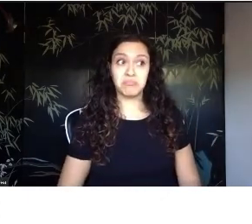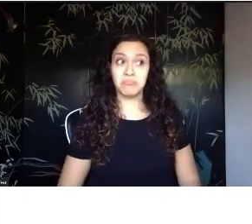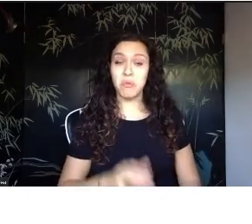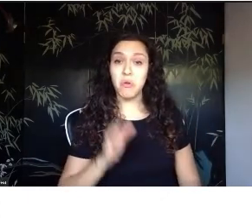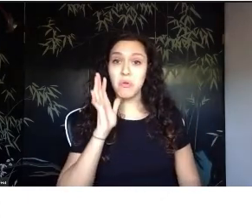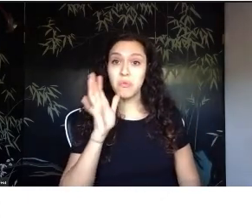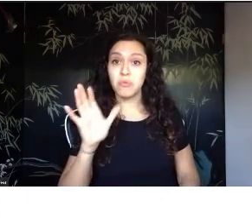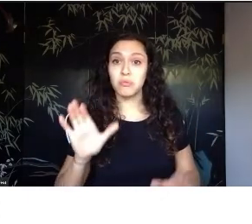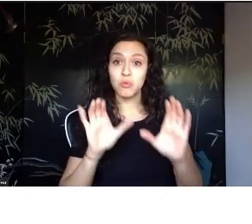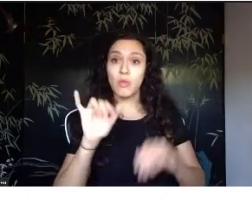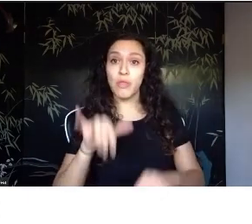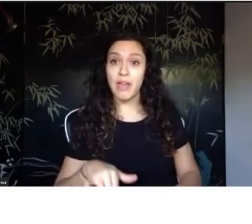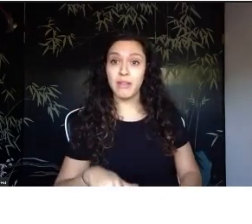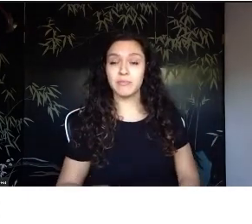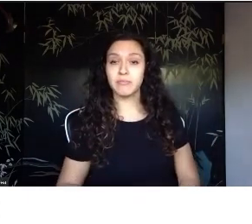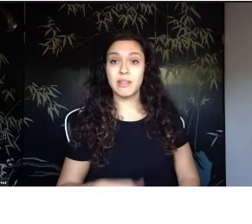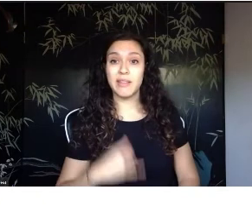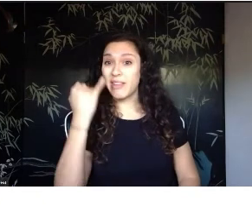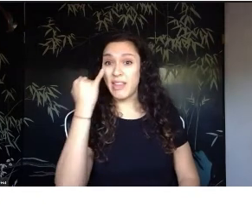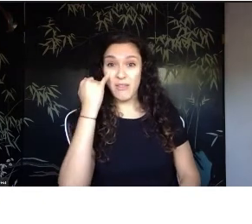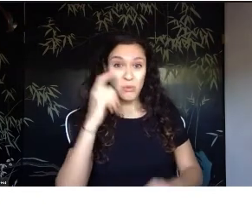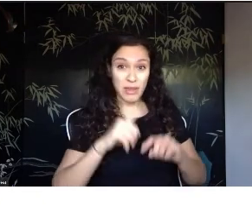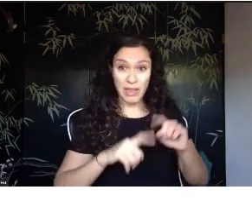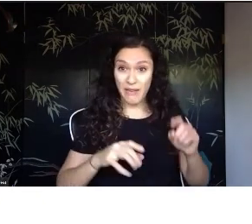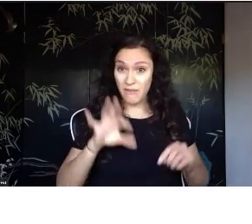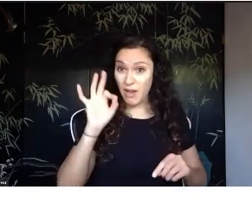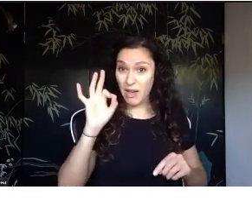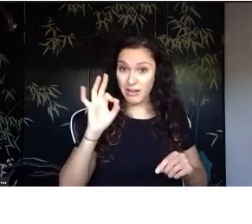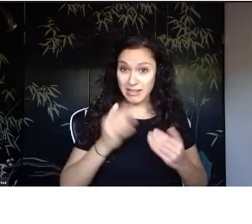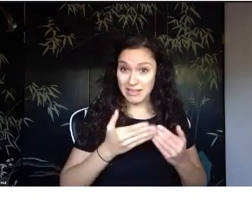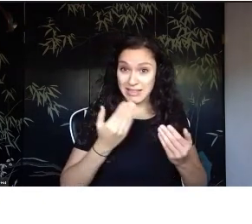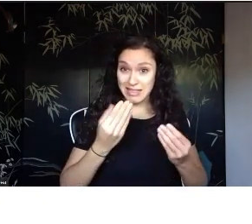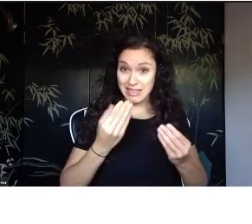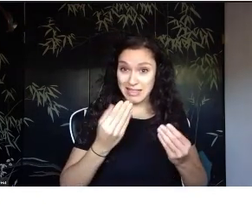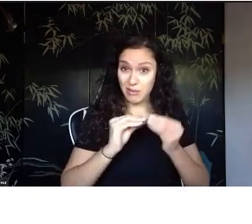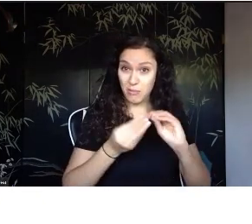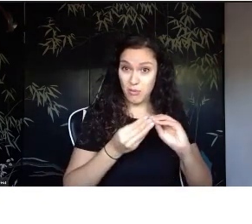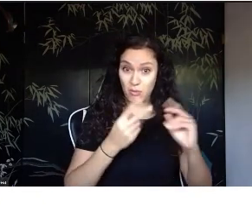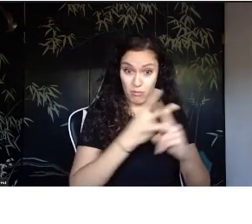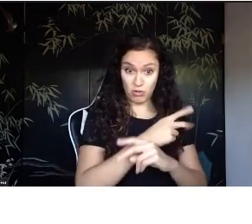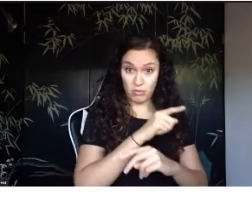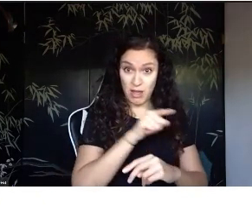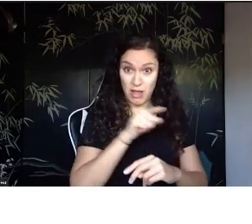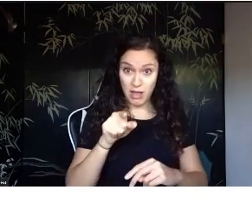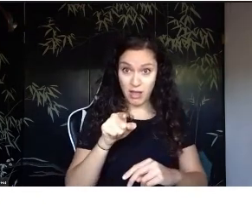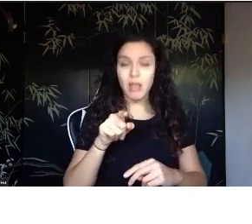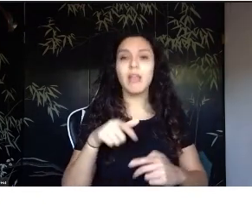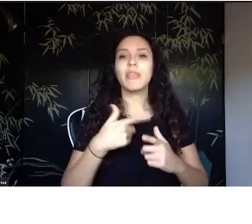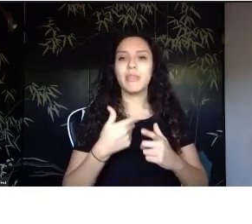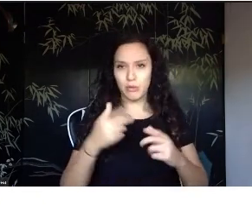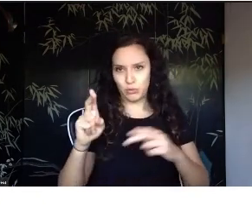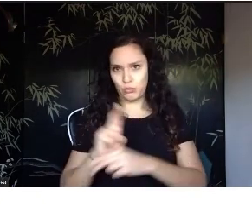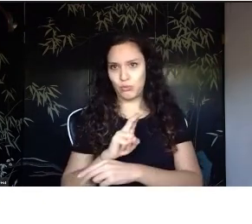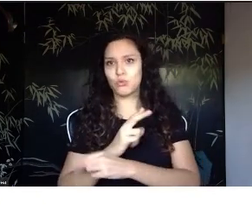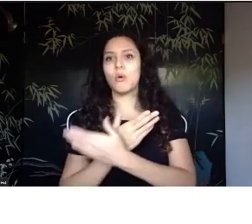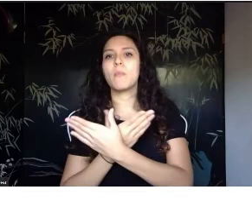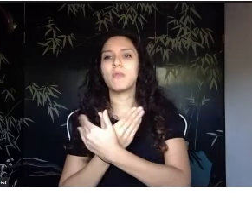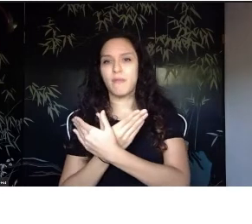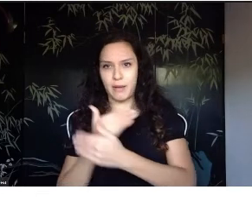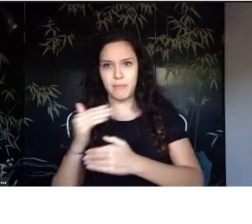25. That's exactly what we're going to do. Or use a butterfly method if we can't find a number to multiply